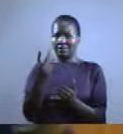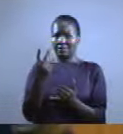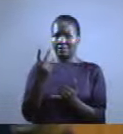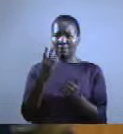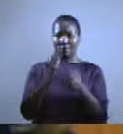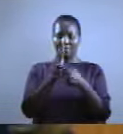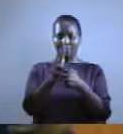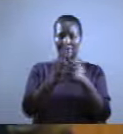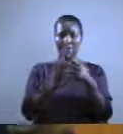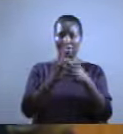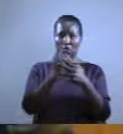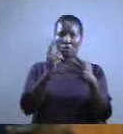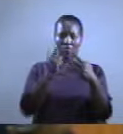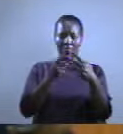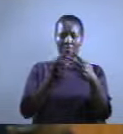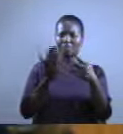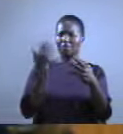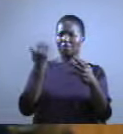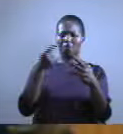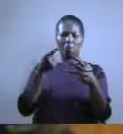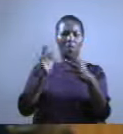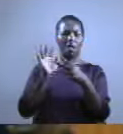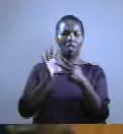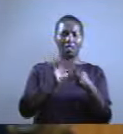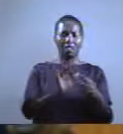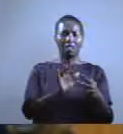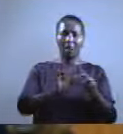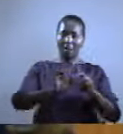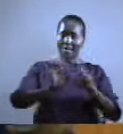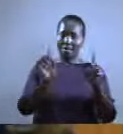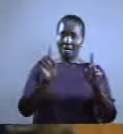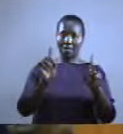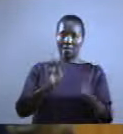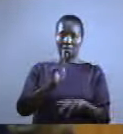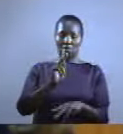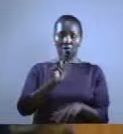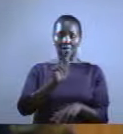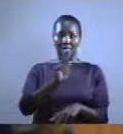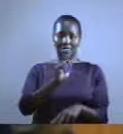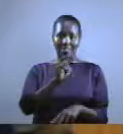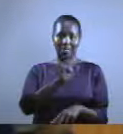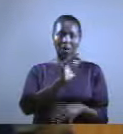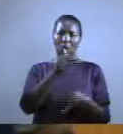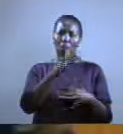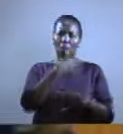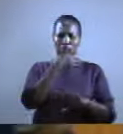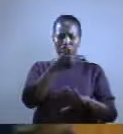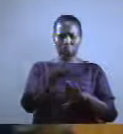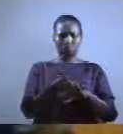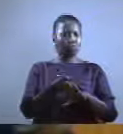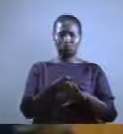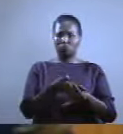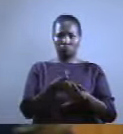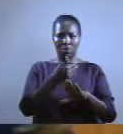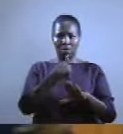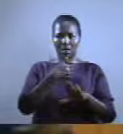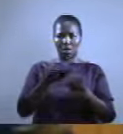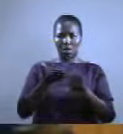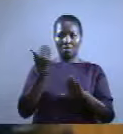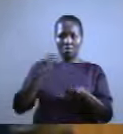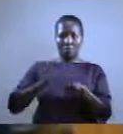three historically disadvantaged universities, but partly the UKZN, has begun to shrug off the legacy